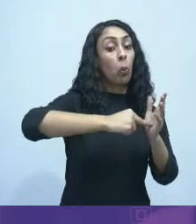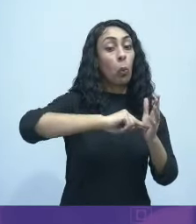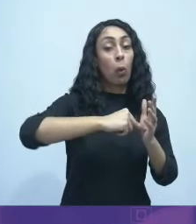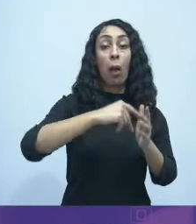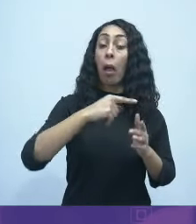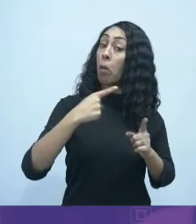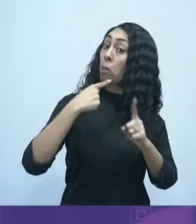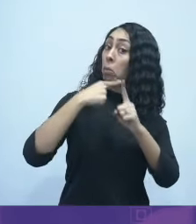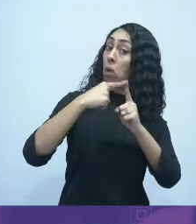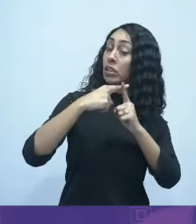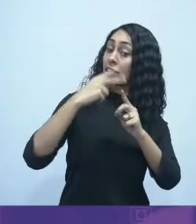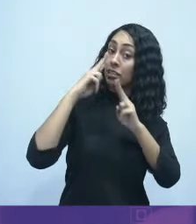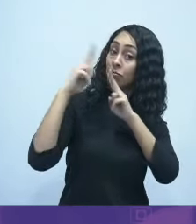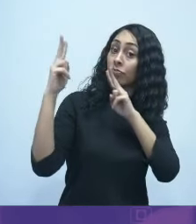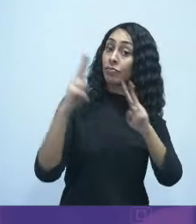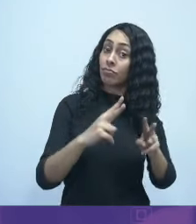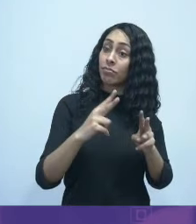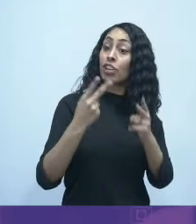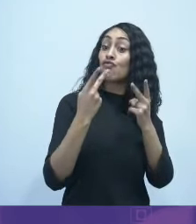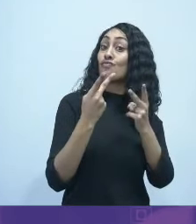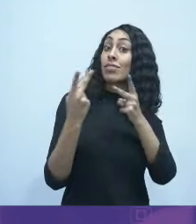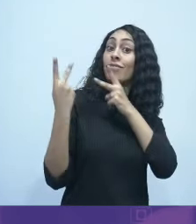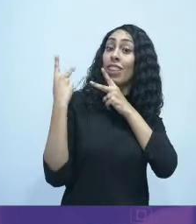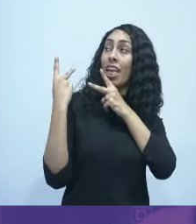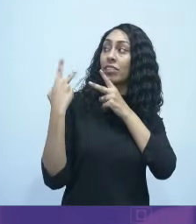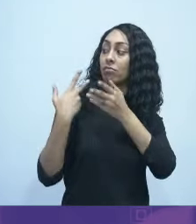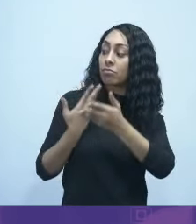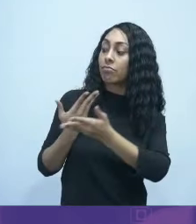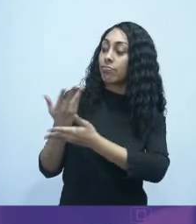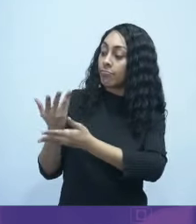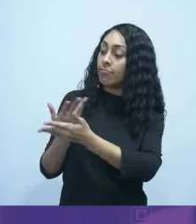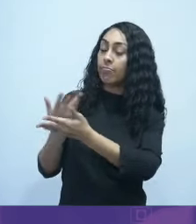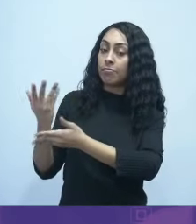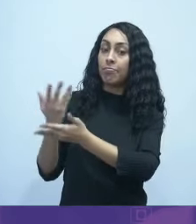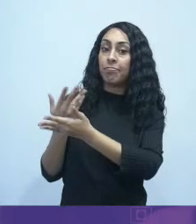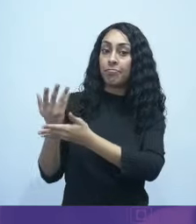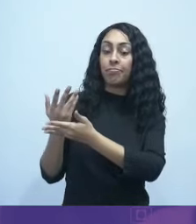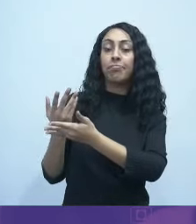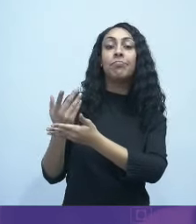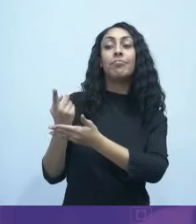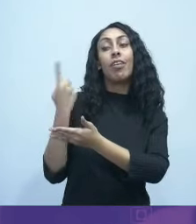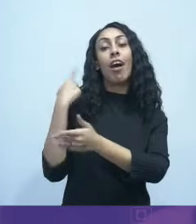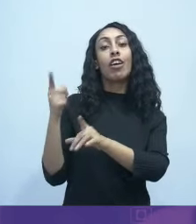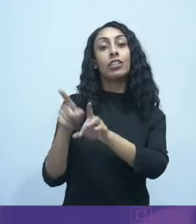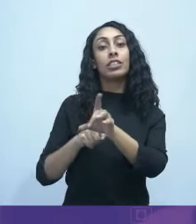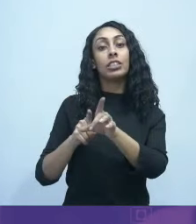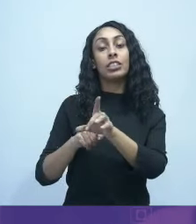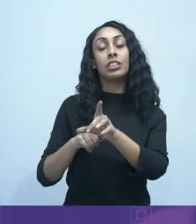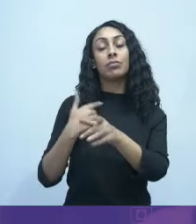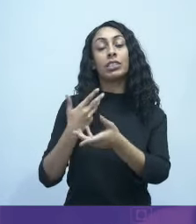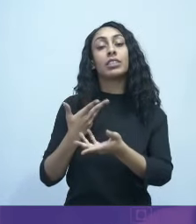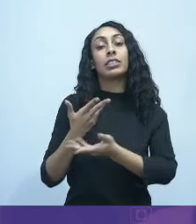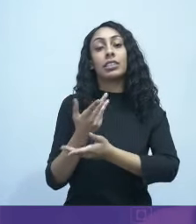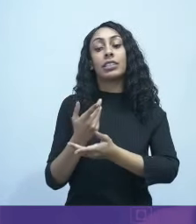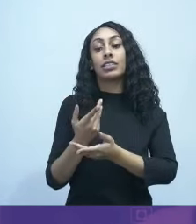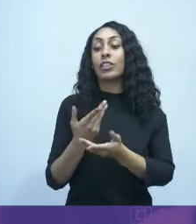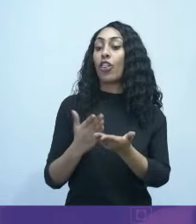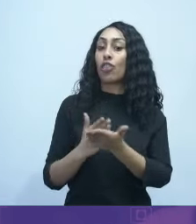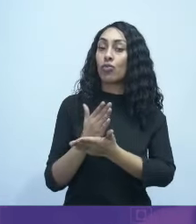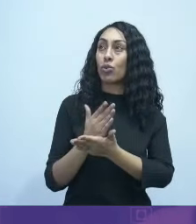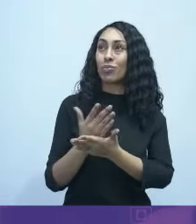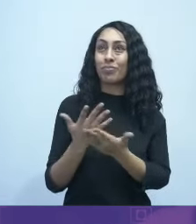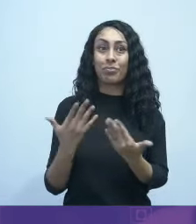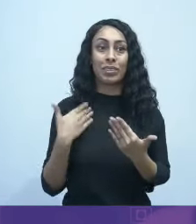just reflect back to the conversations I had at the Unlimited Symposium last year when we were talking about the lack